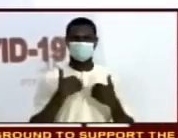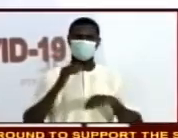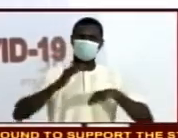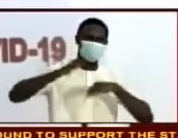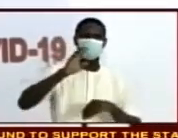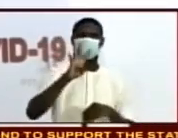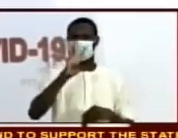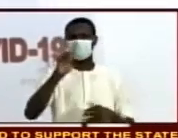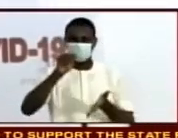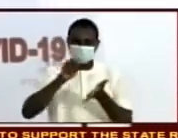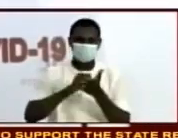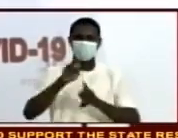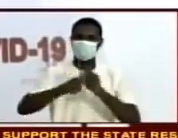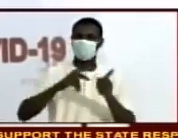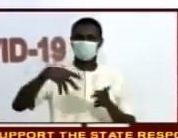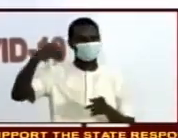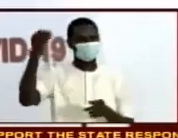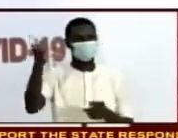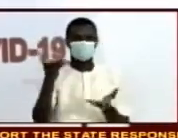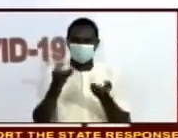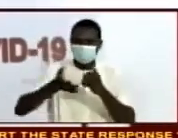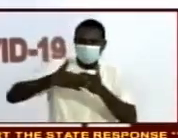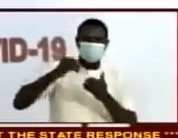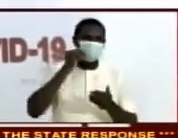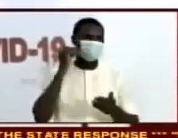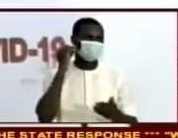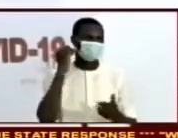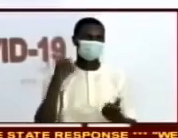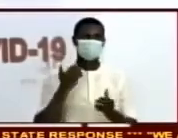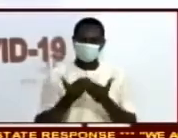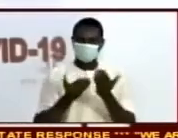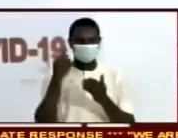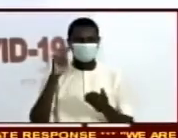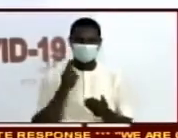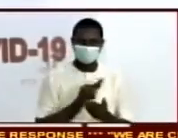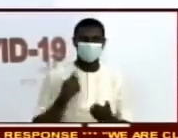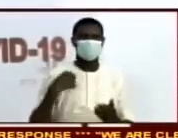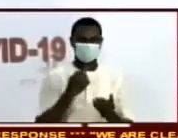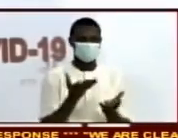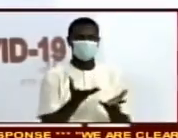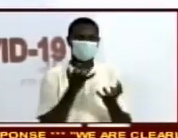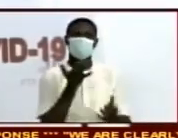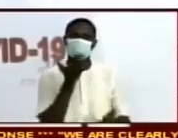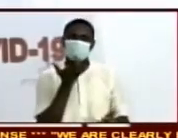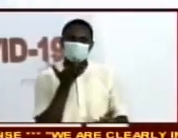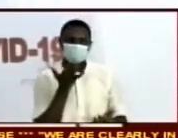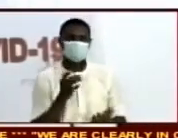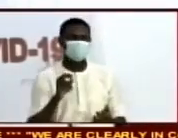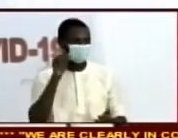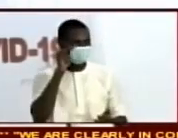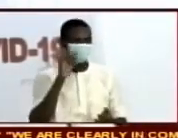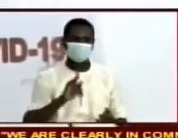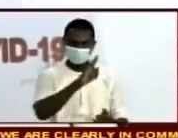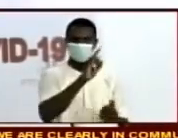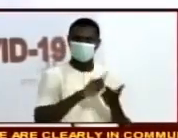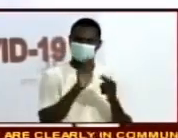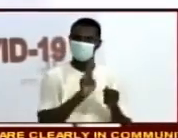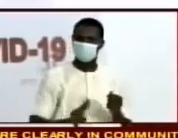in, and we're hoping, and it's easier for us, we prefer for our airlines to be the ones that